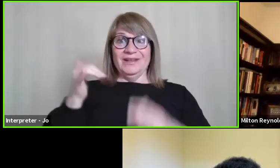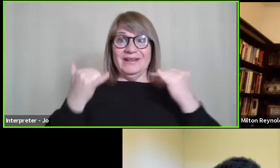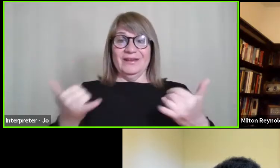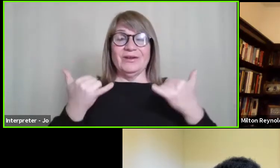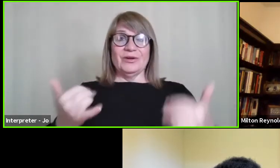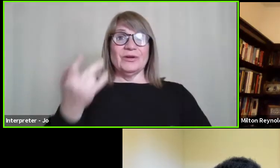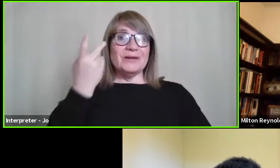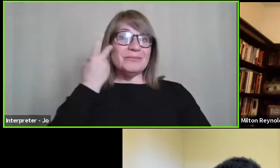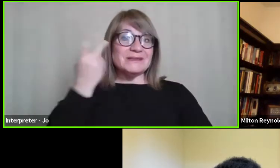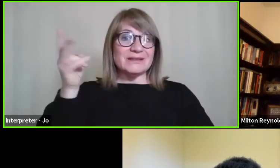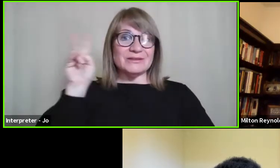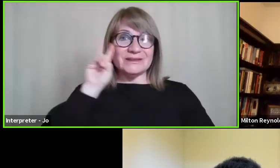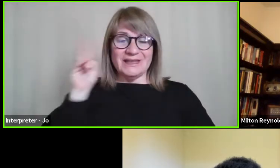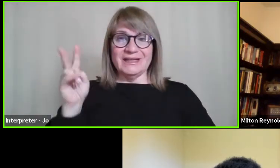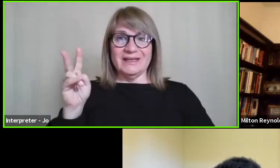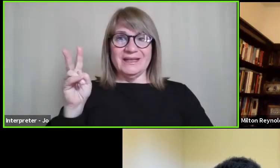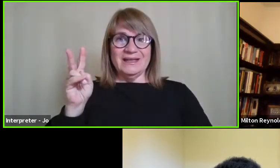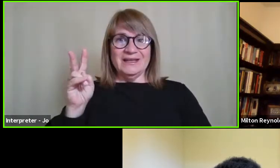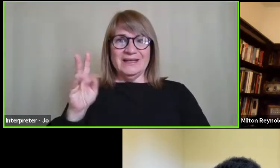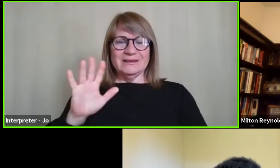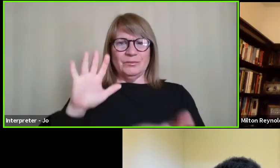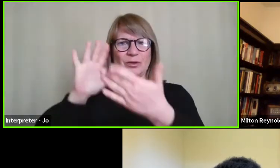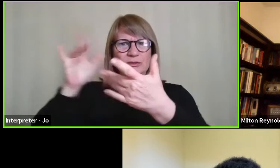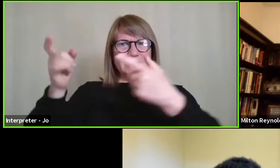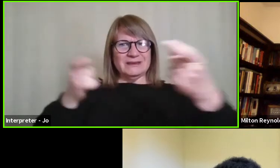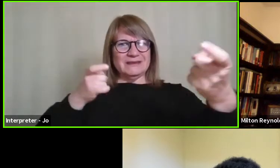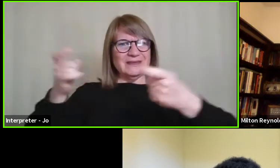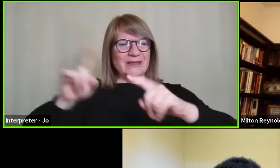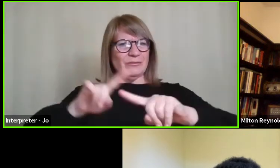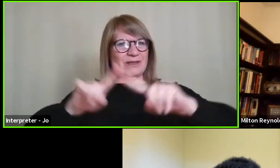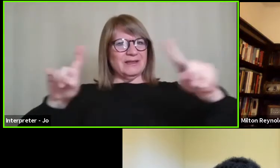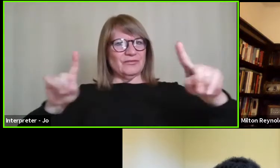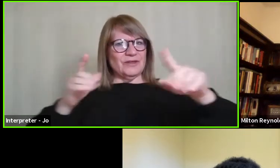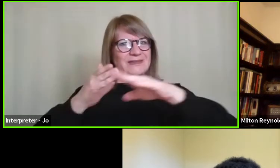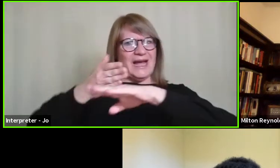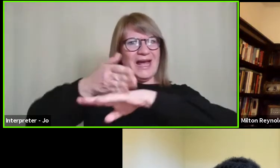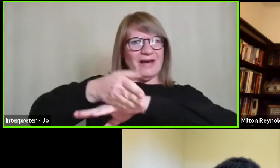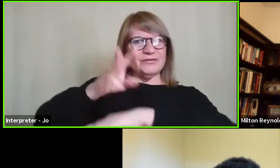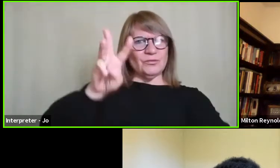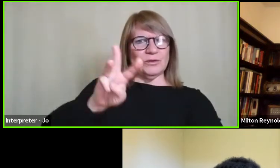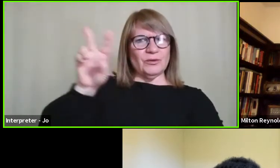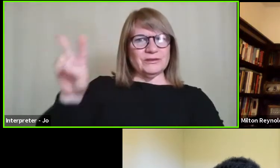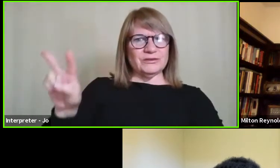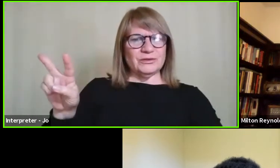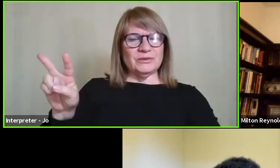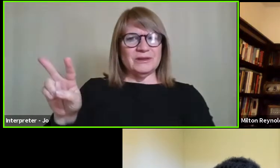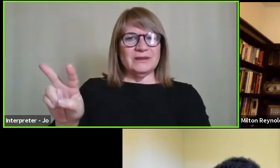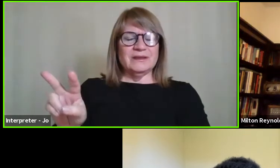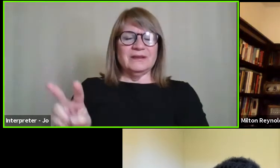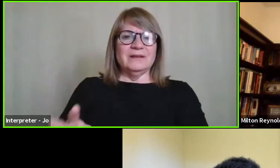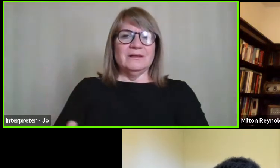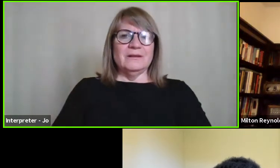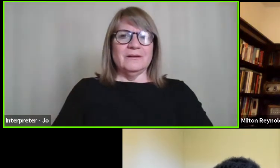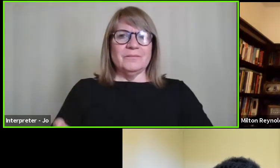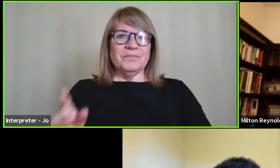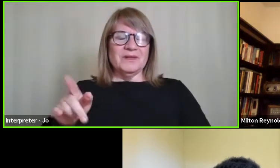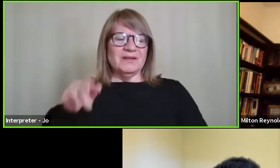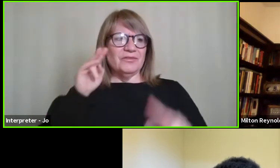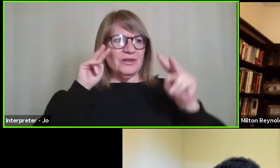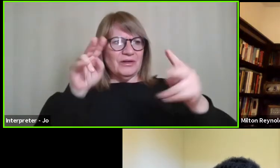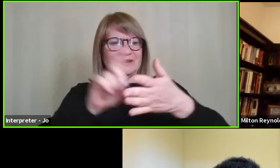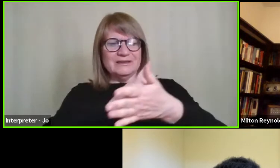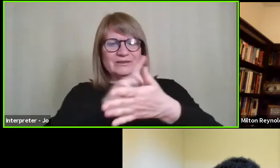approach to dealing with difference that emerged in the post-war which was sort of that of racial liberalism to look at discrimination and